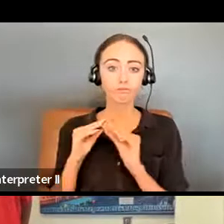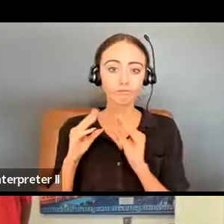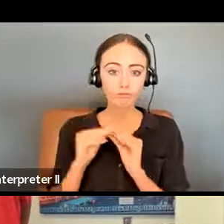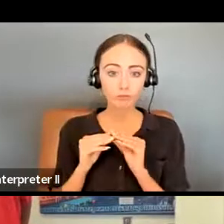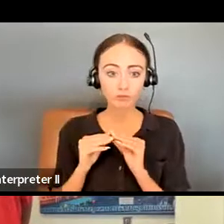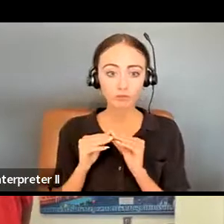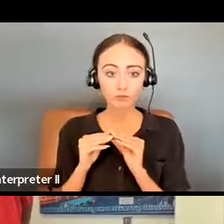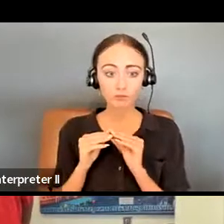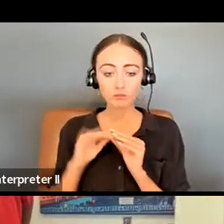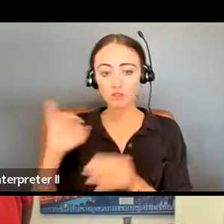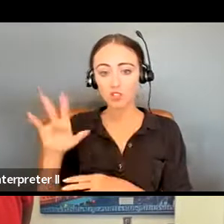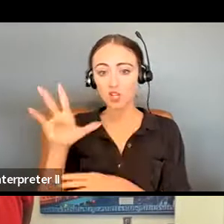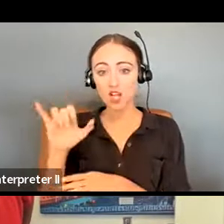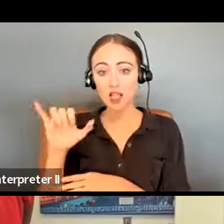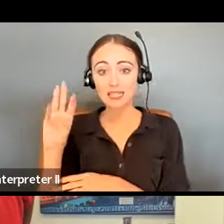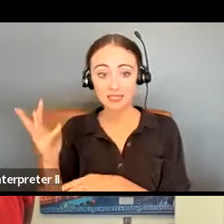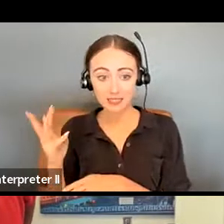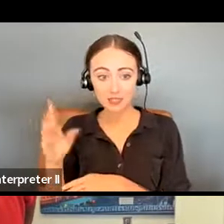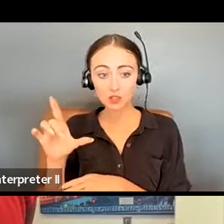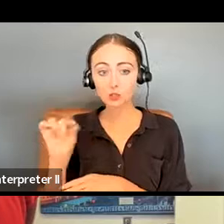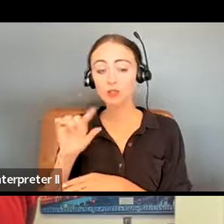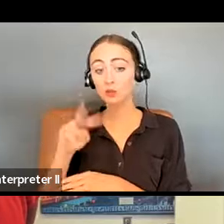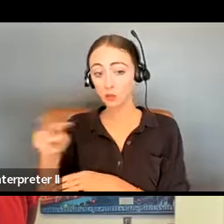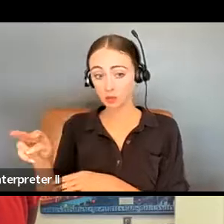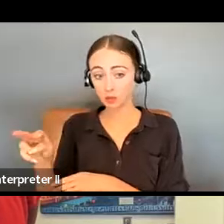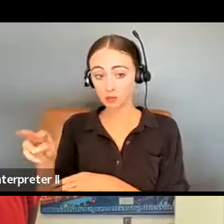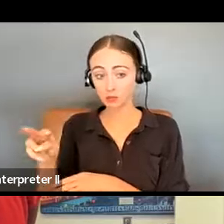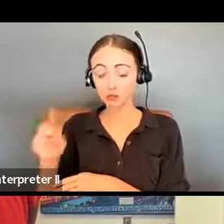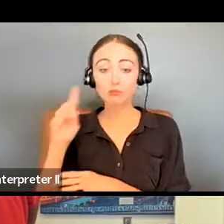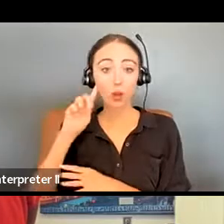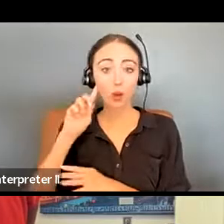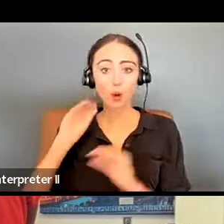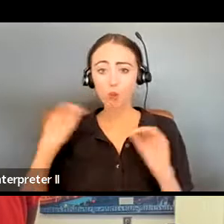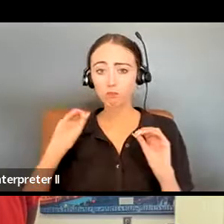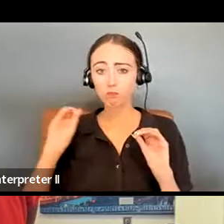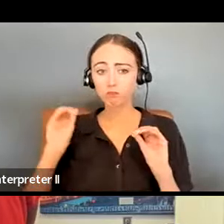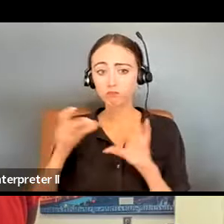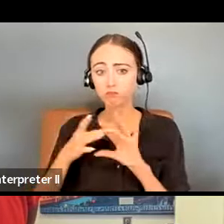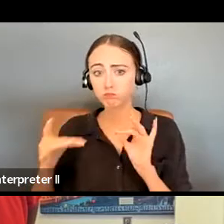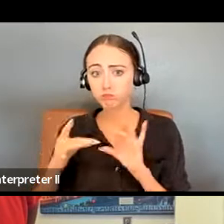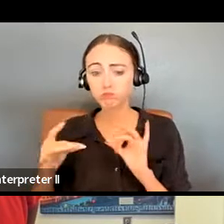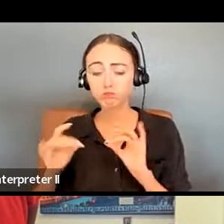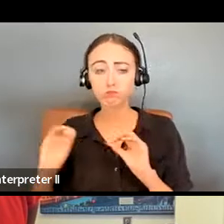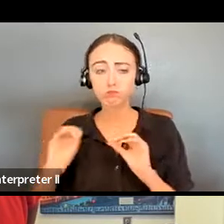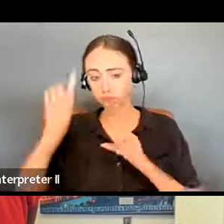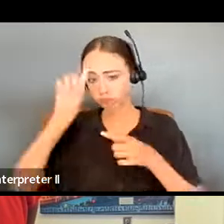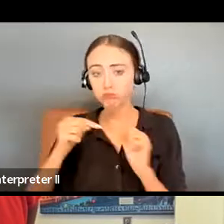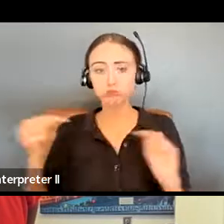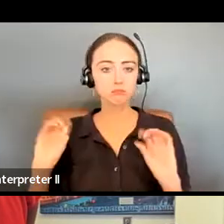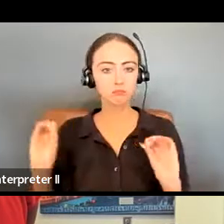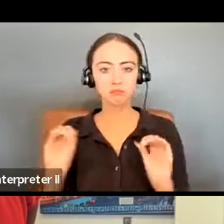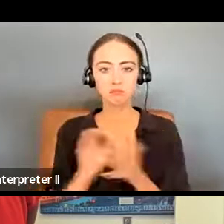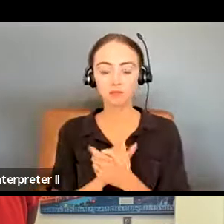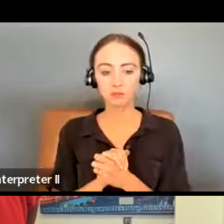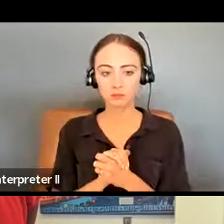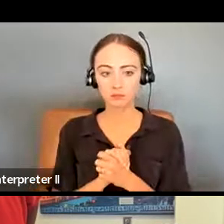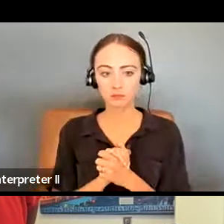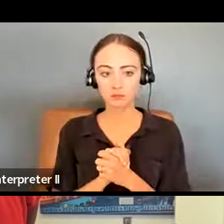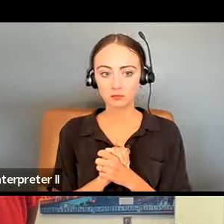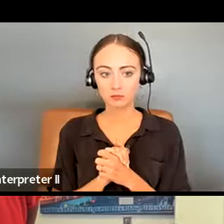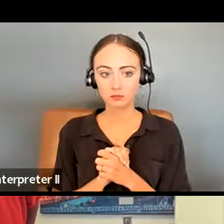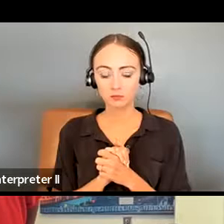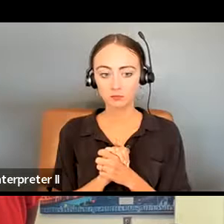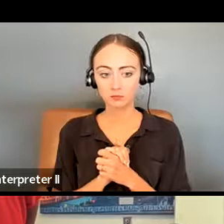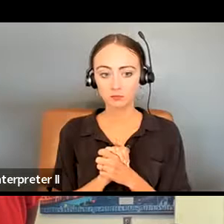hearing on July 6, 2022, and heard no testimony or received no comments in opposition to this